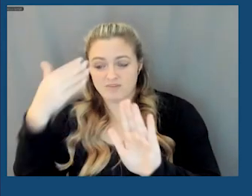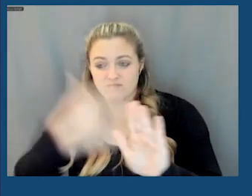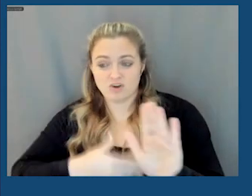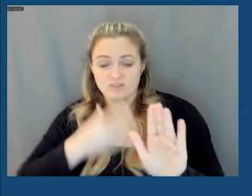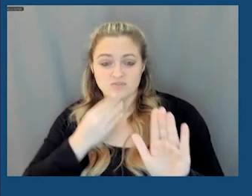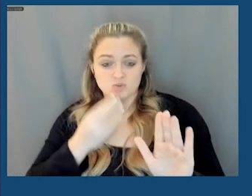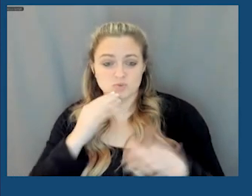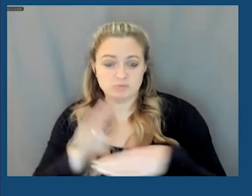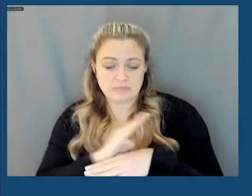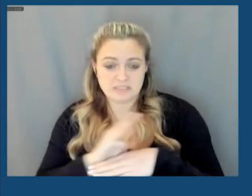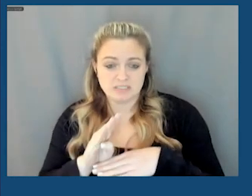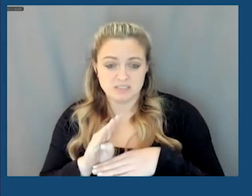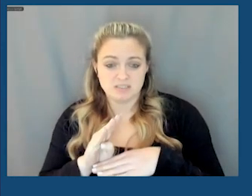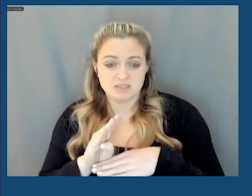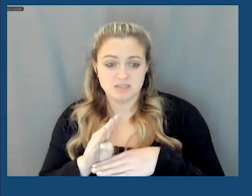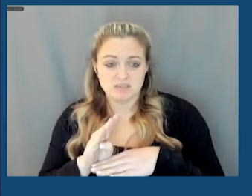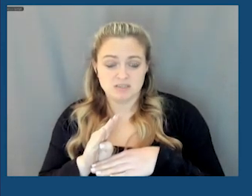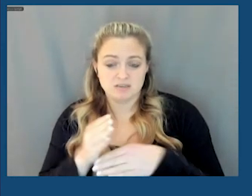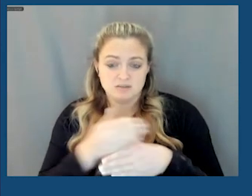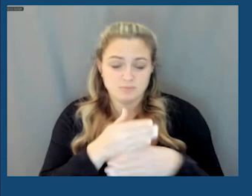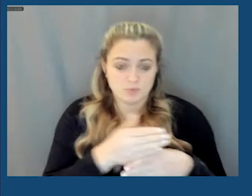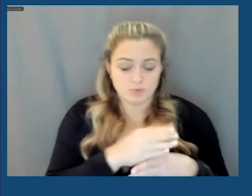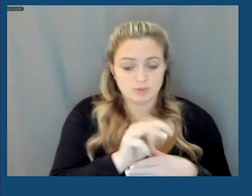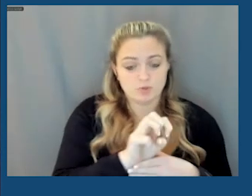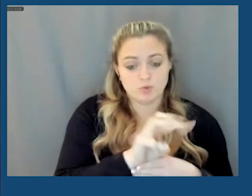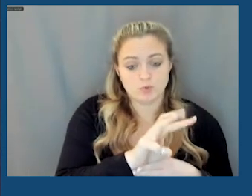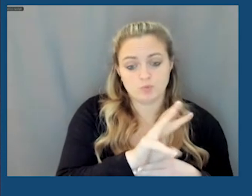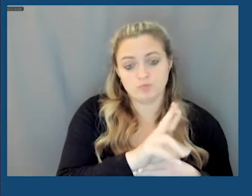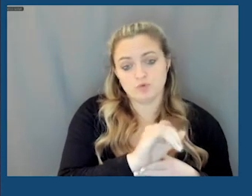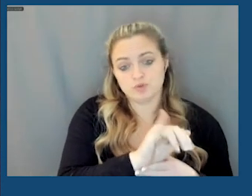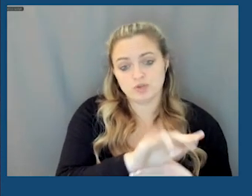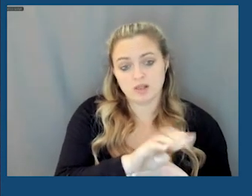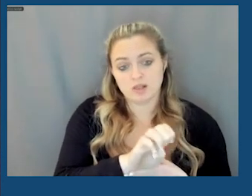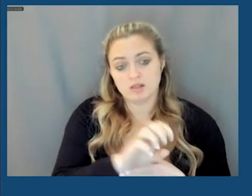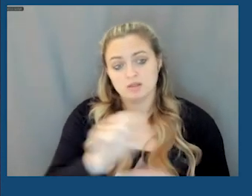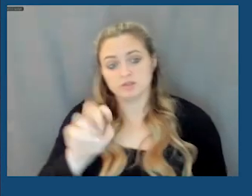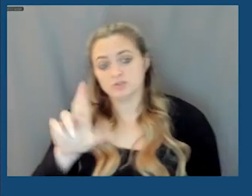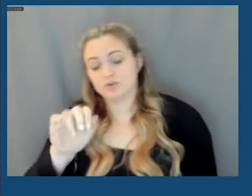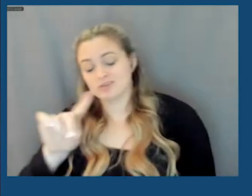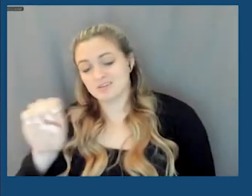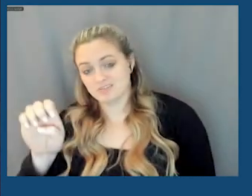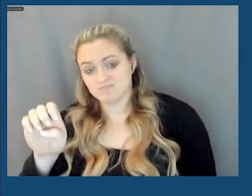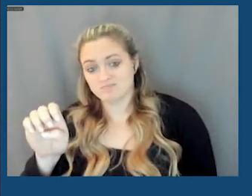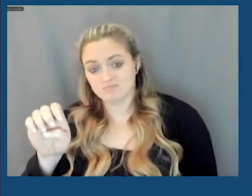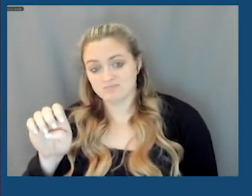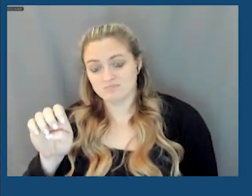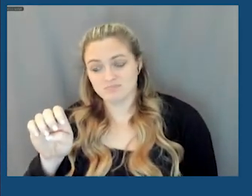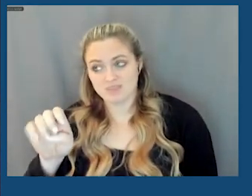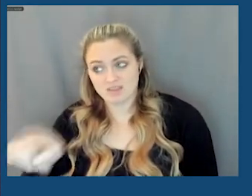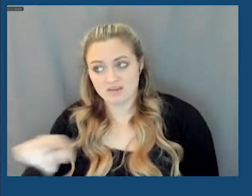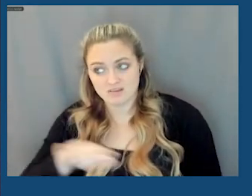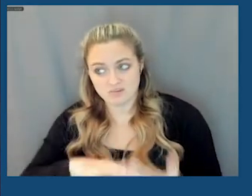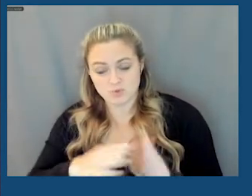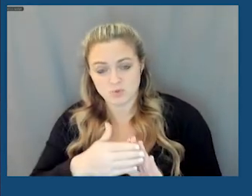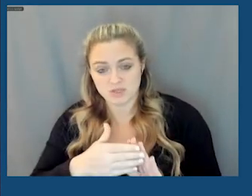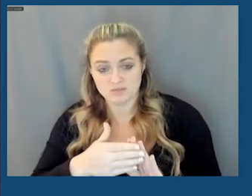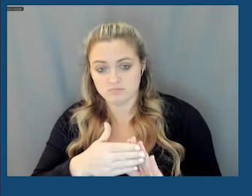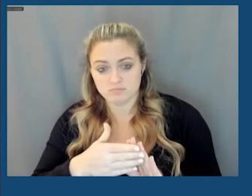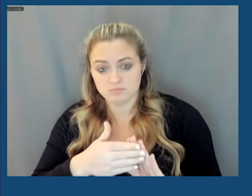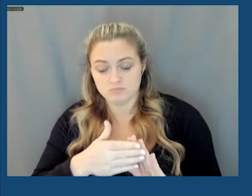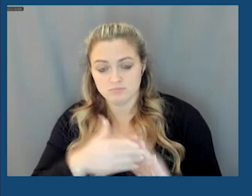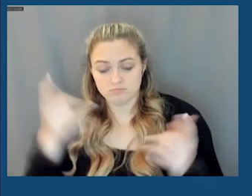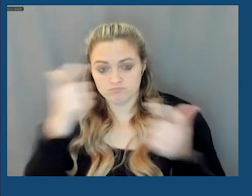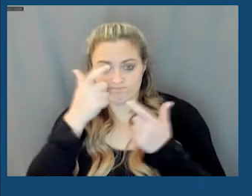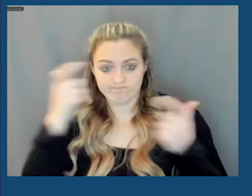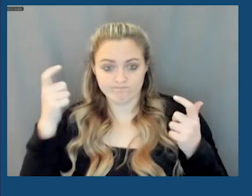businesses between New Rochelle and Scarsdale. And the community's traumatized. You may think they're